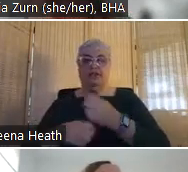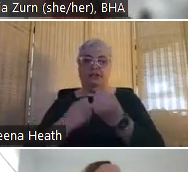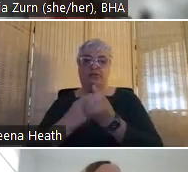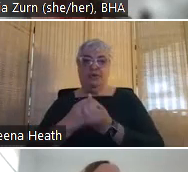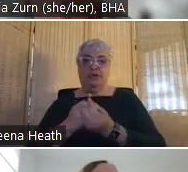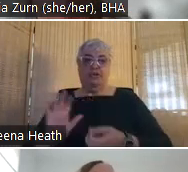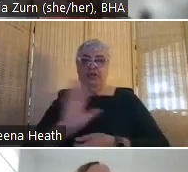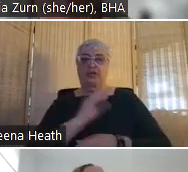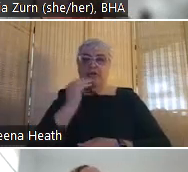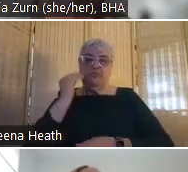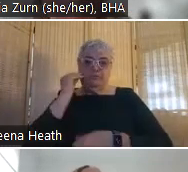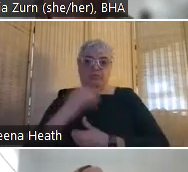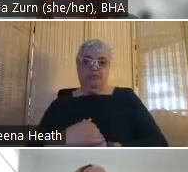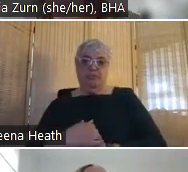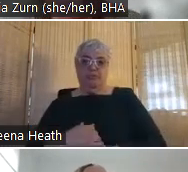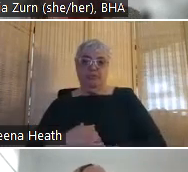home environment.